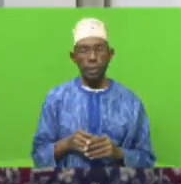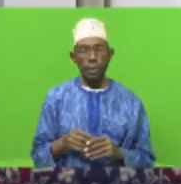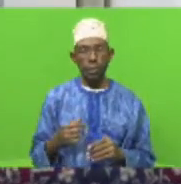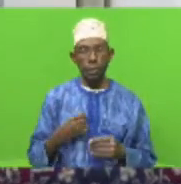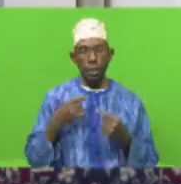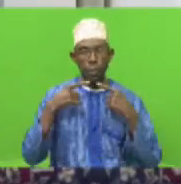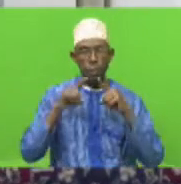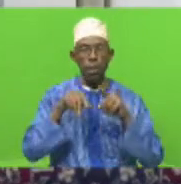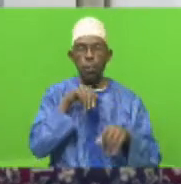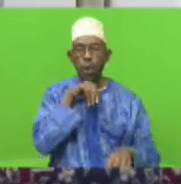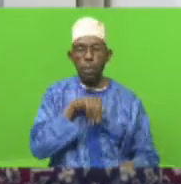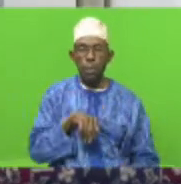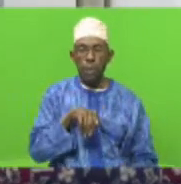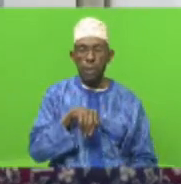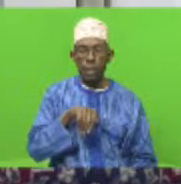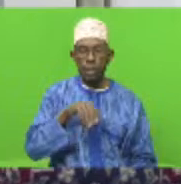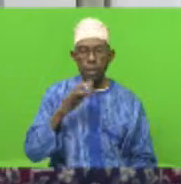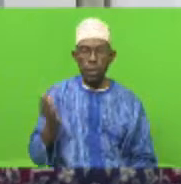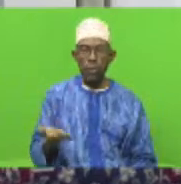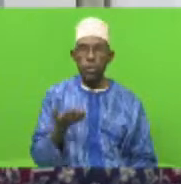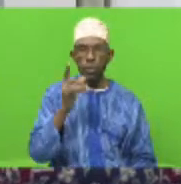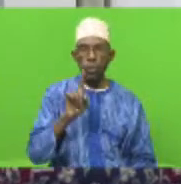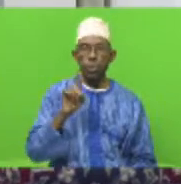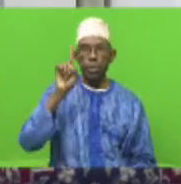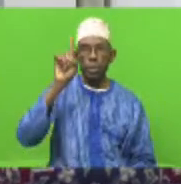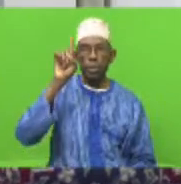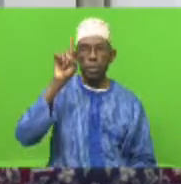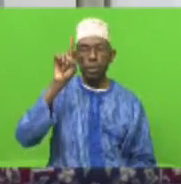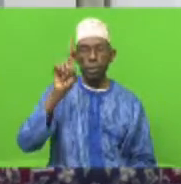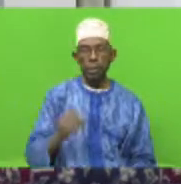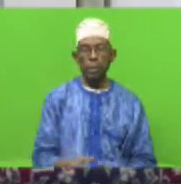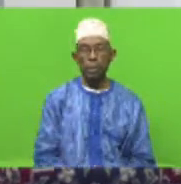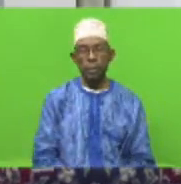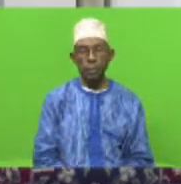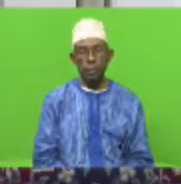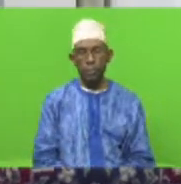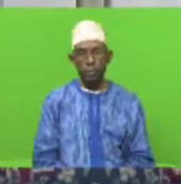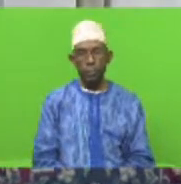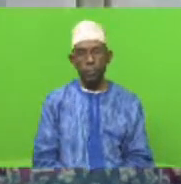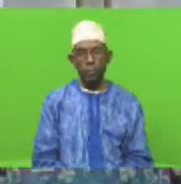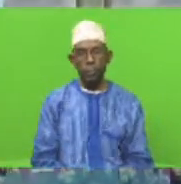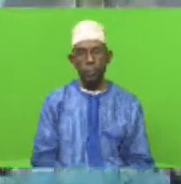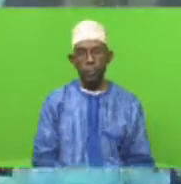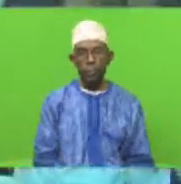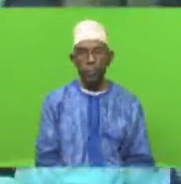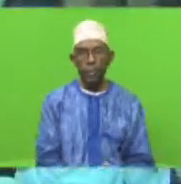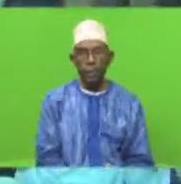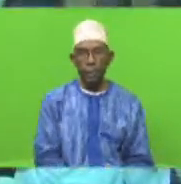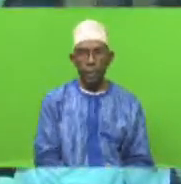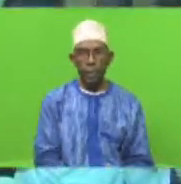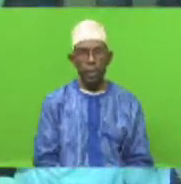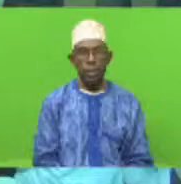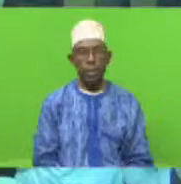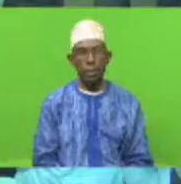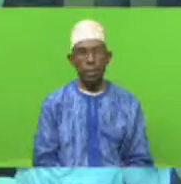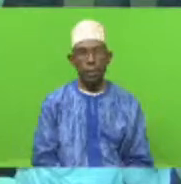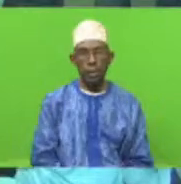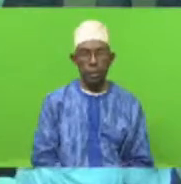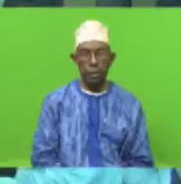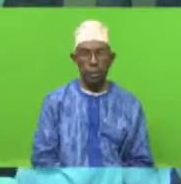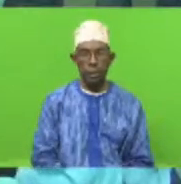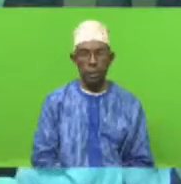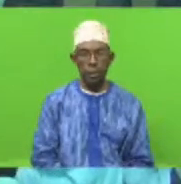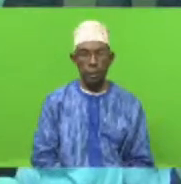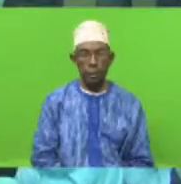Allah na Muhammad ni mtume wake takbir kwa muslimu inshallah.